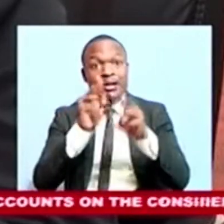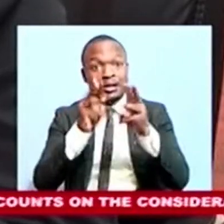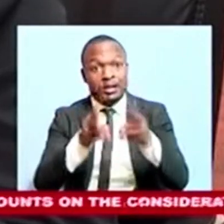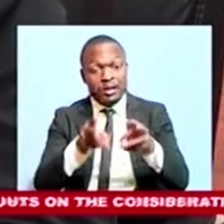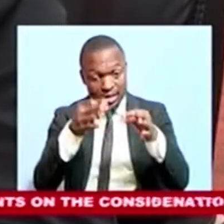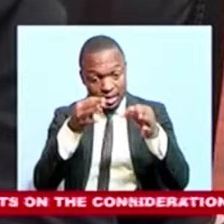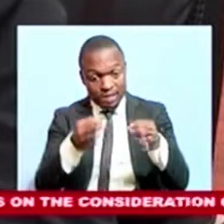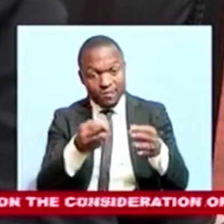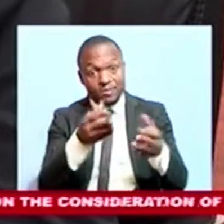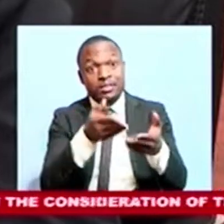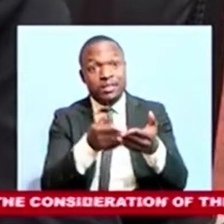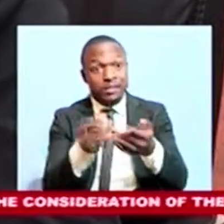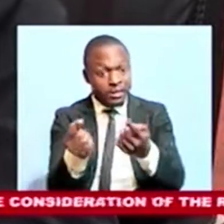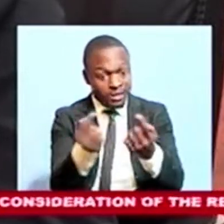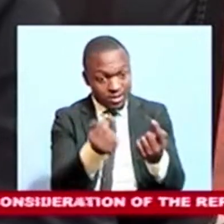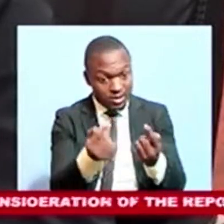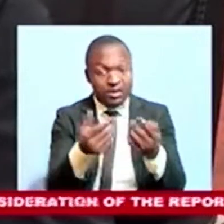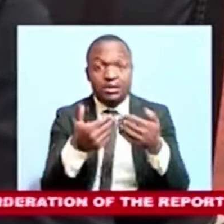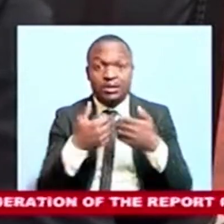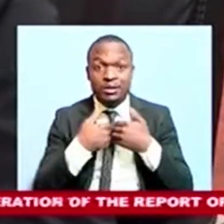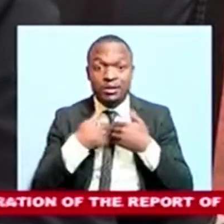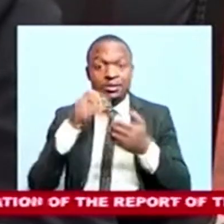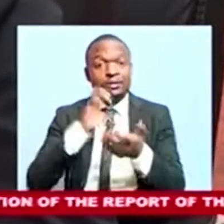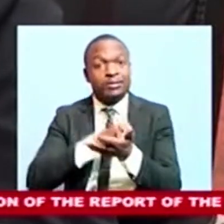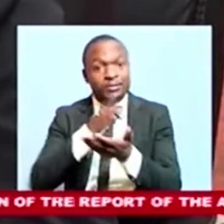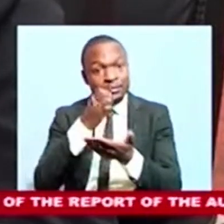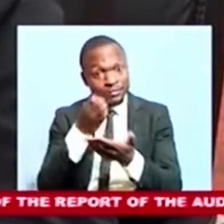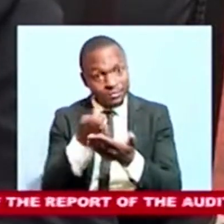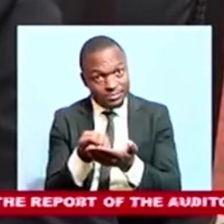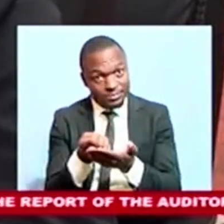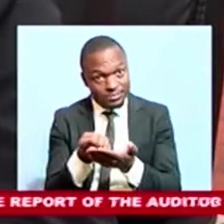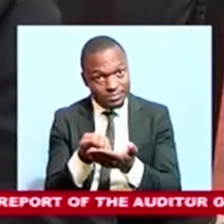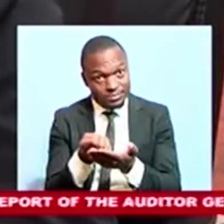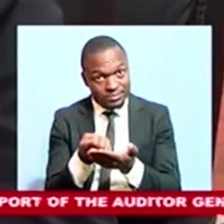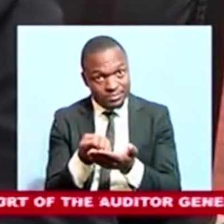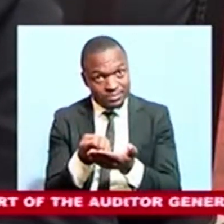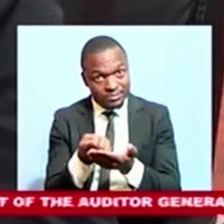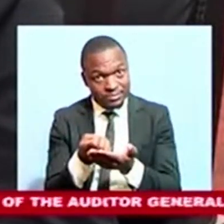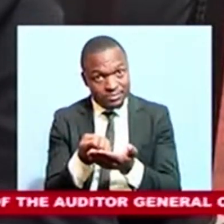was the case, do you have any evidence of the